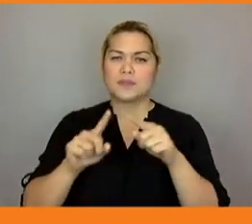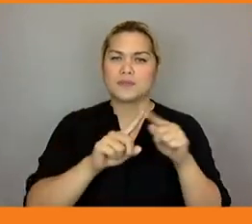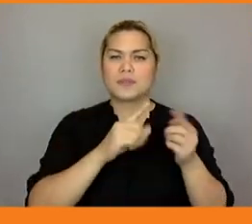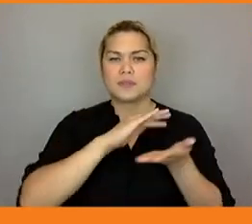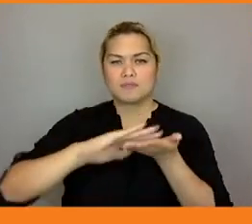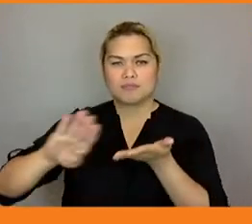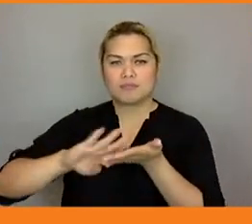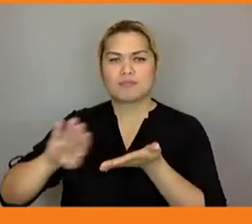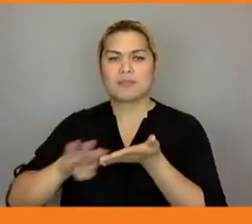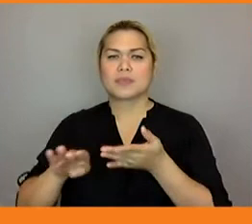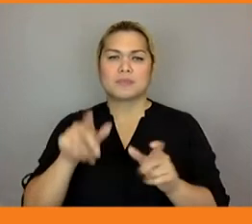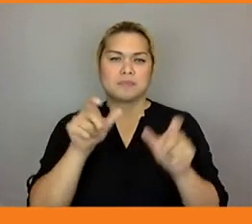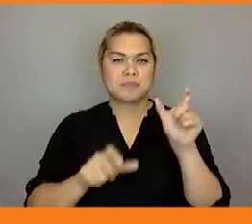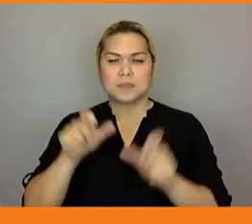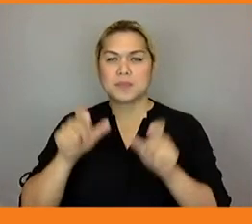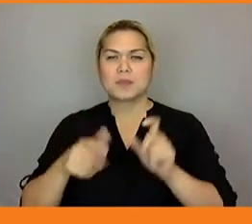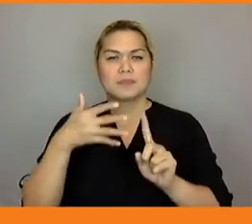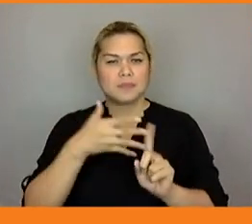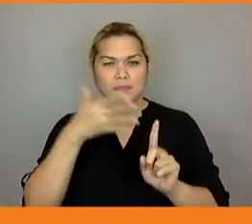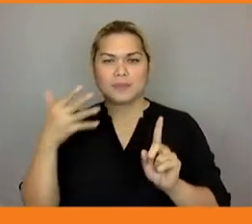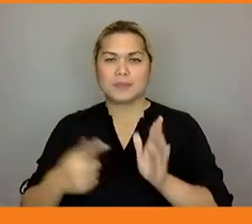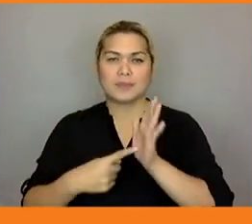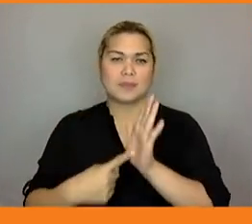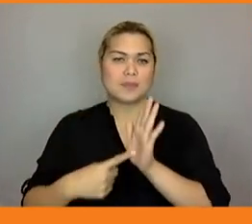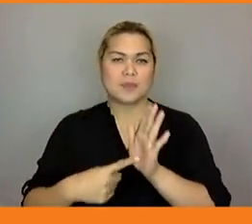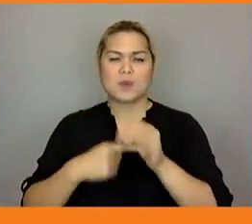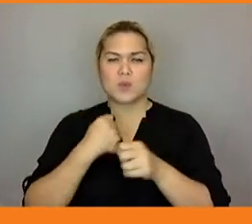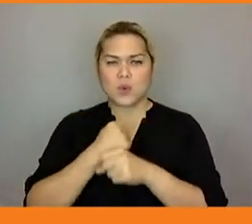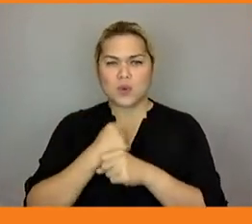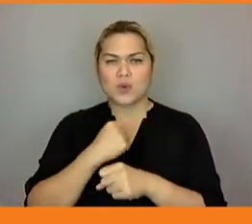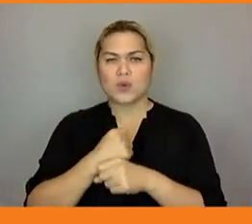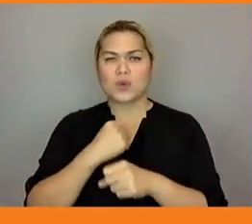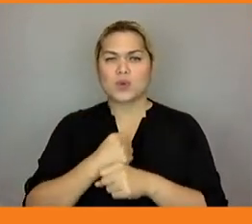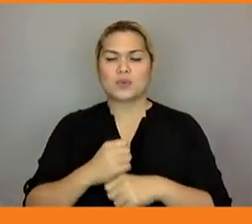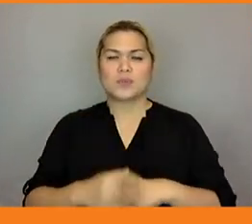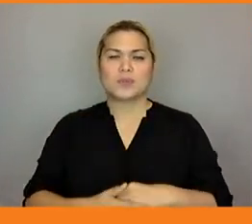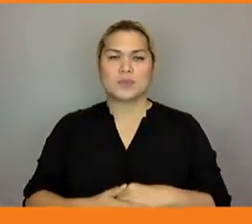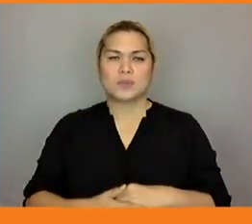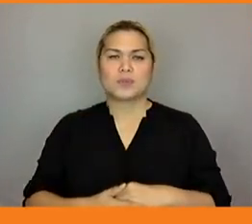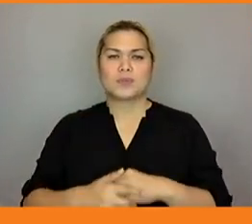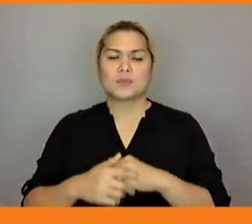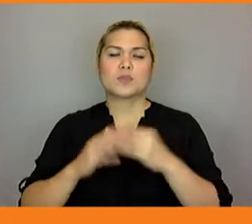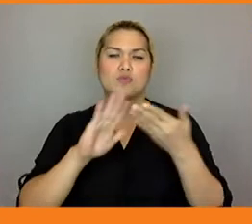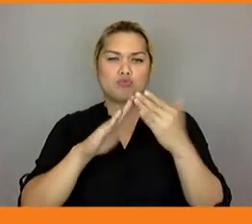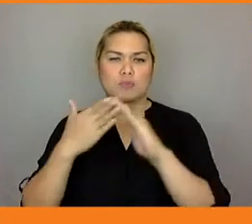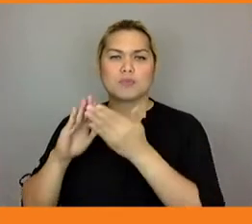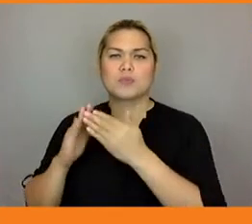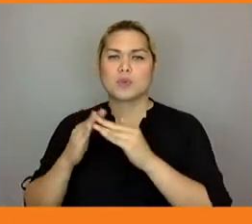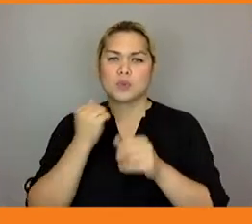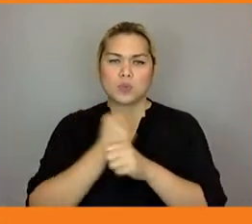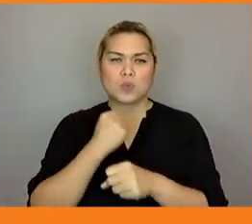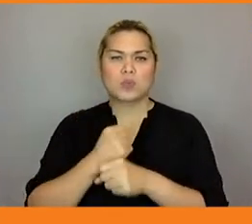are playing in the efforts to build community resilience in the face of the climate crisis. These groups, especially here in the